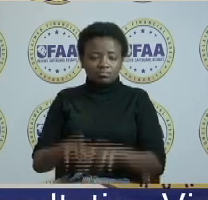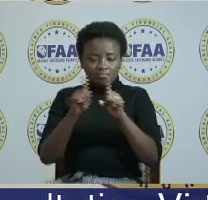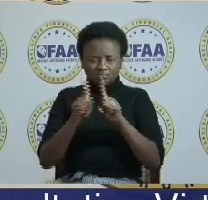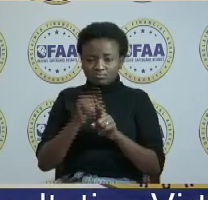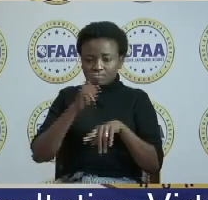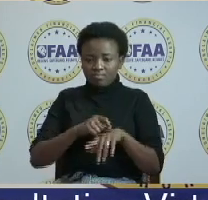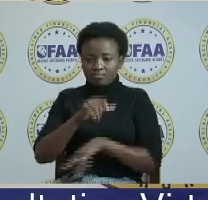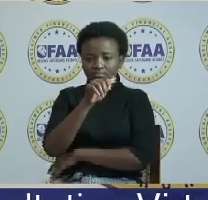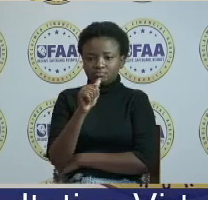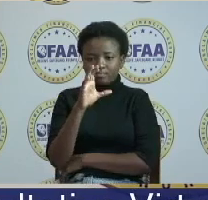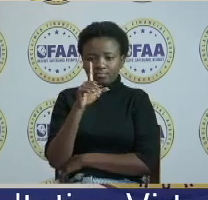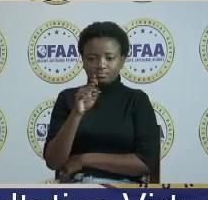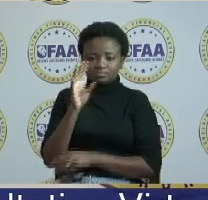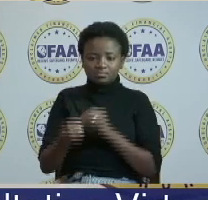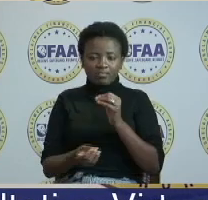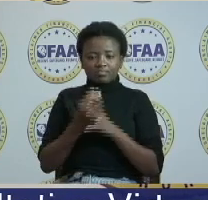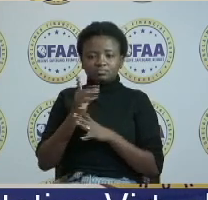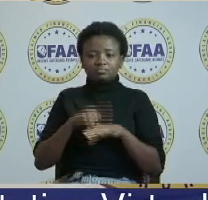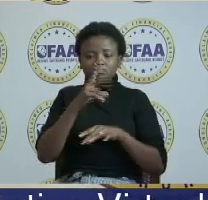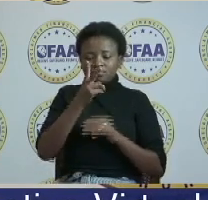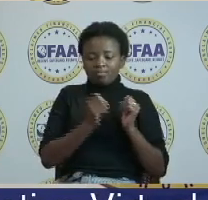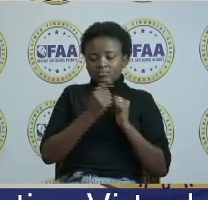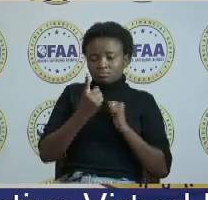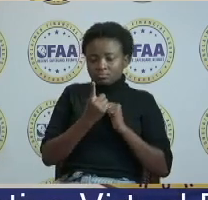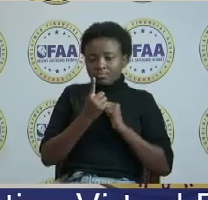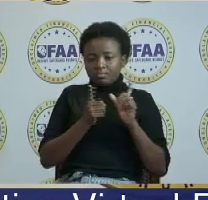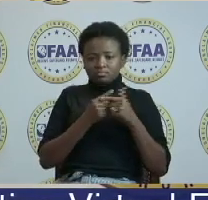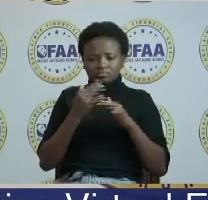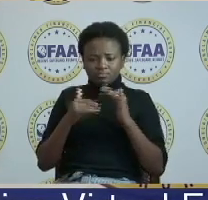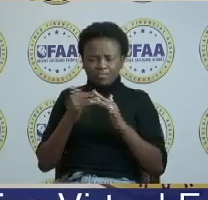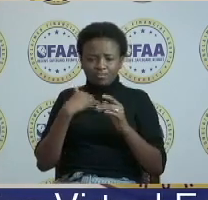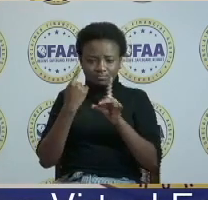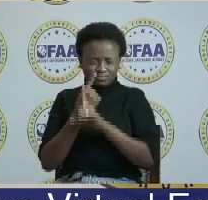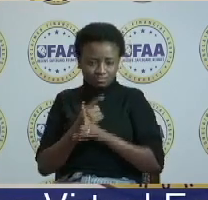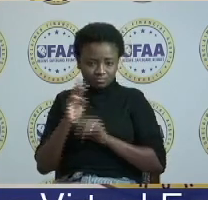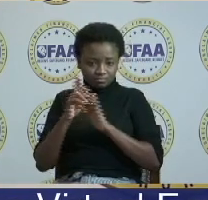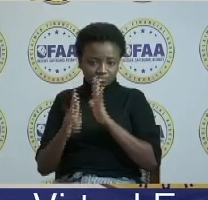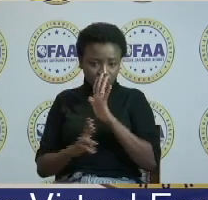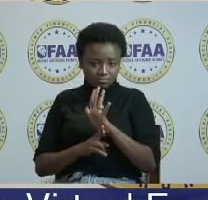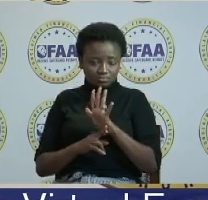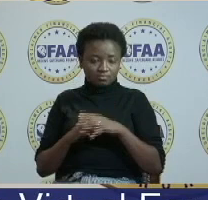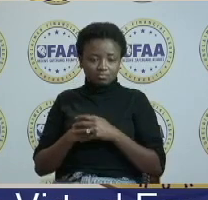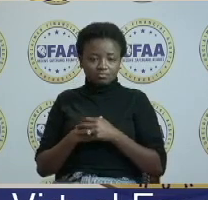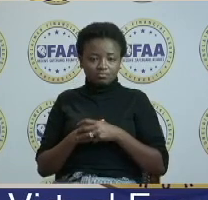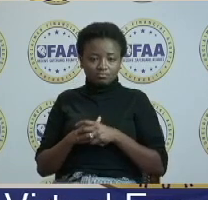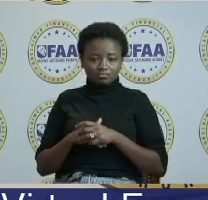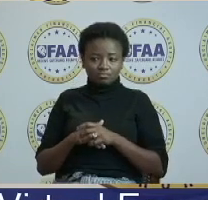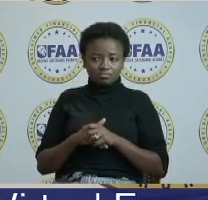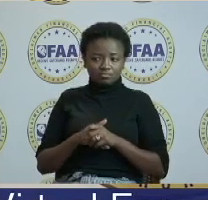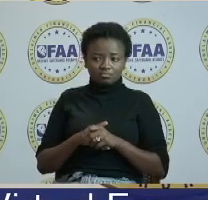was came in place in 2011, there are also regulations to operationalize this Act, and